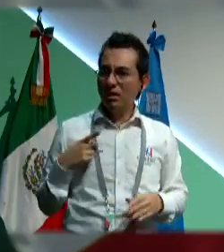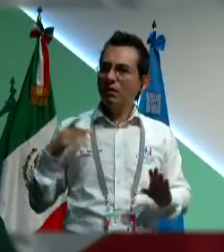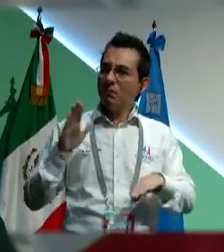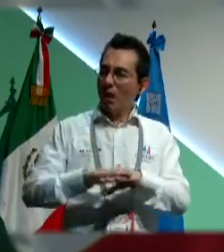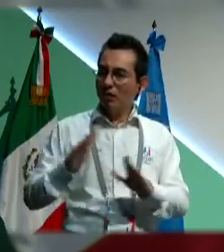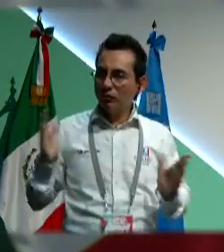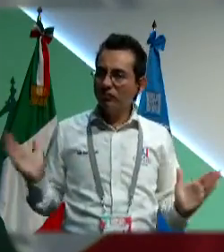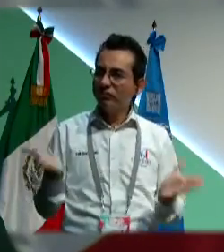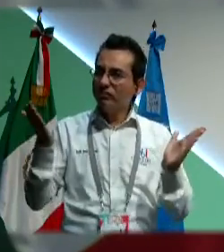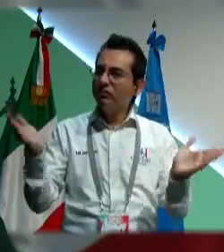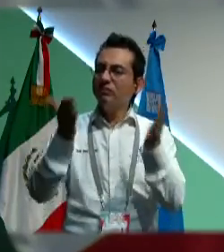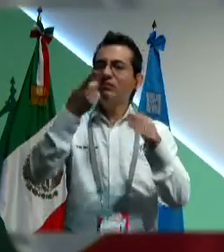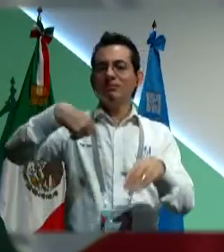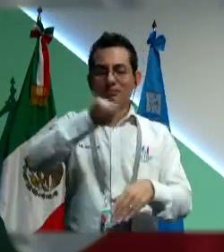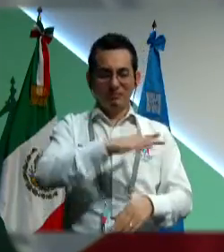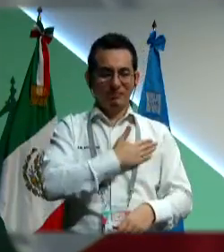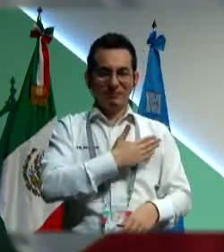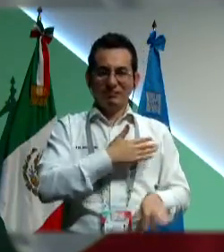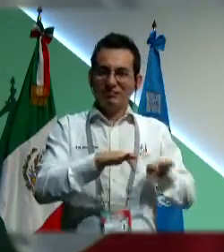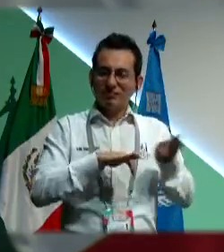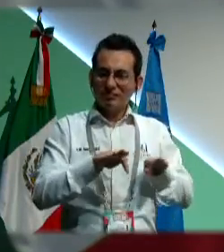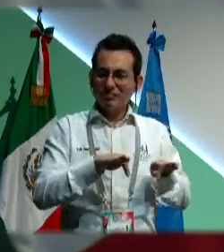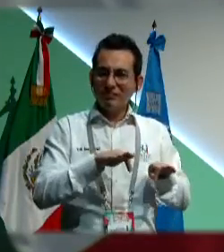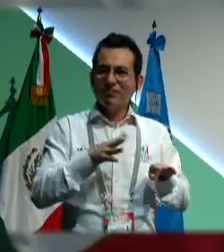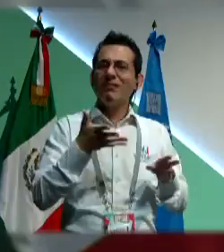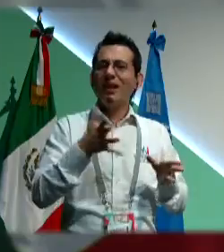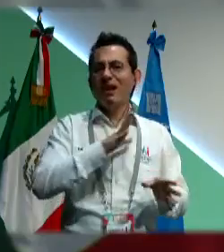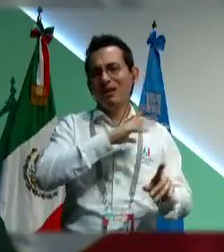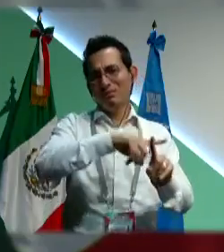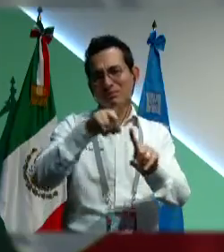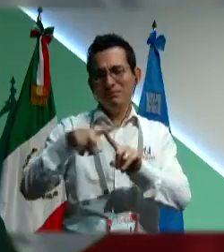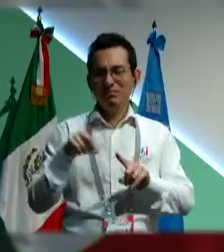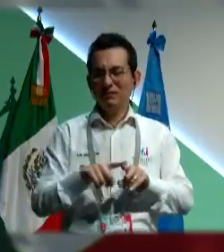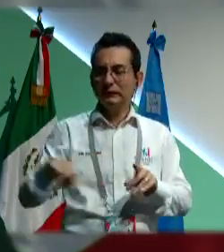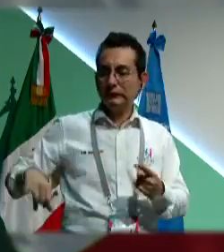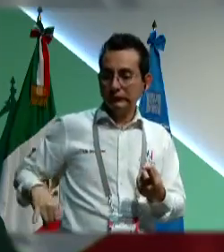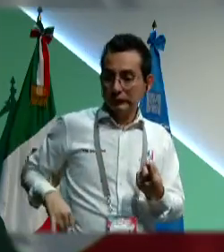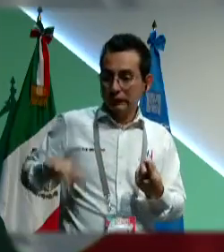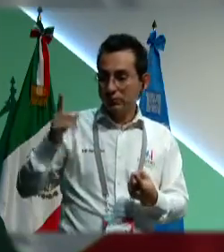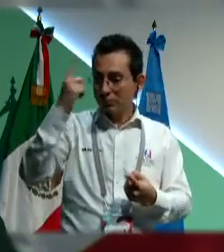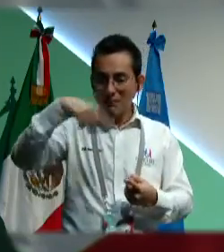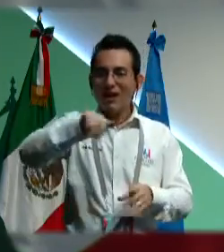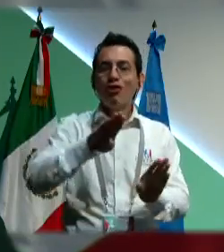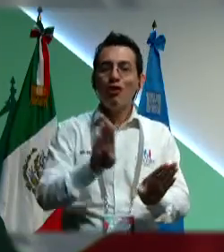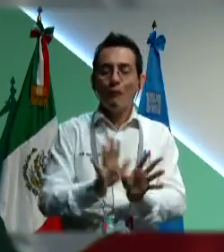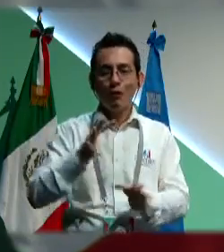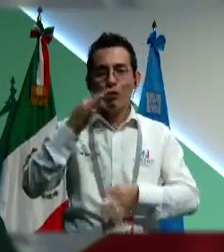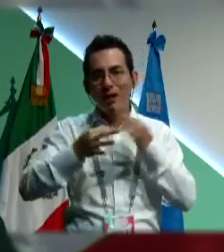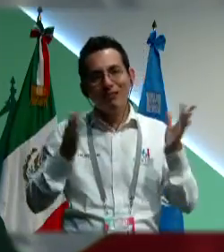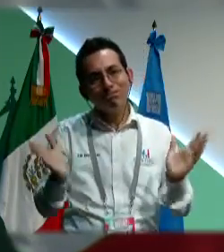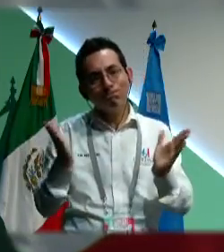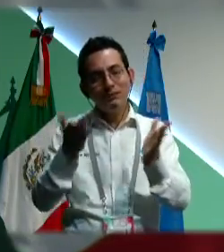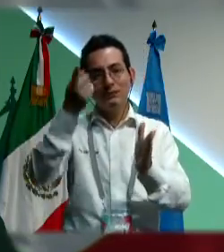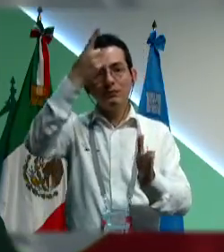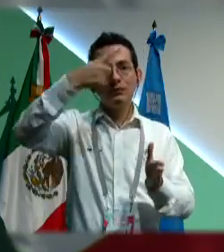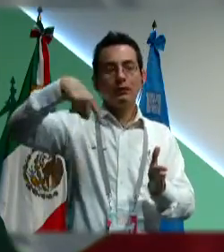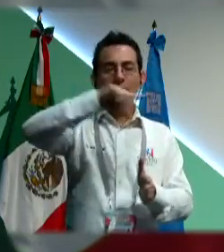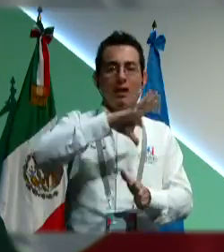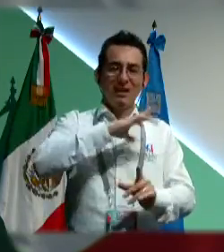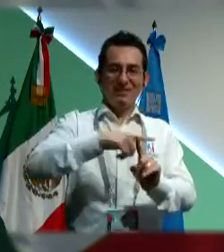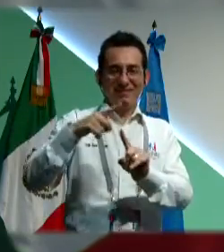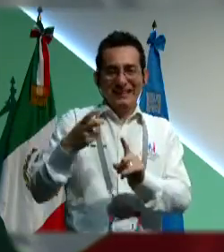and society is all set to formulate best practices on artificial intelligence technologies.